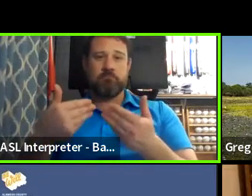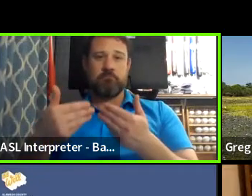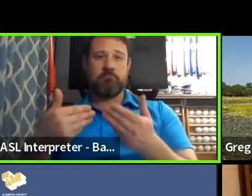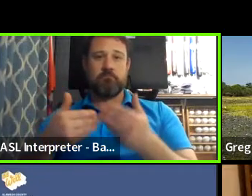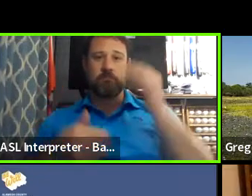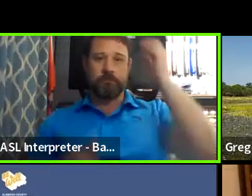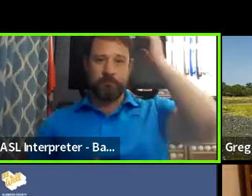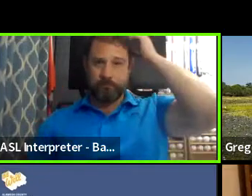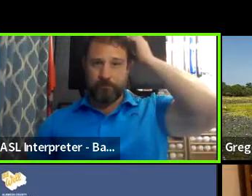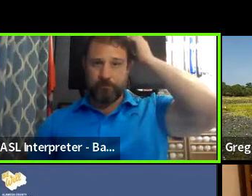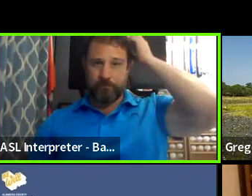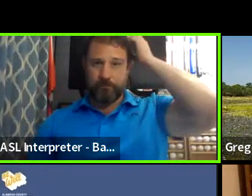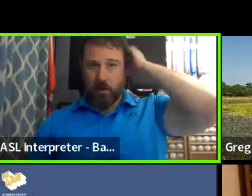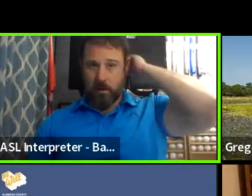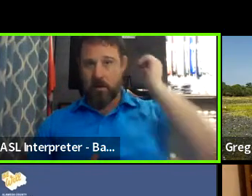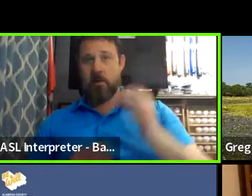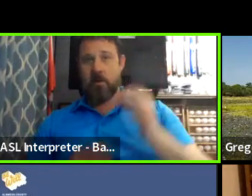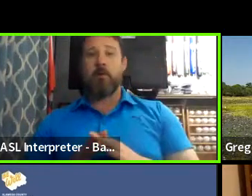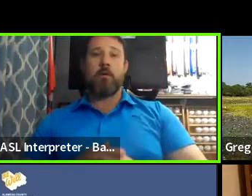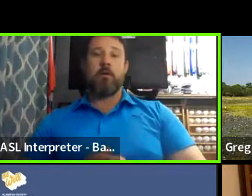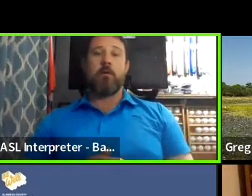the county updates?